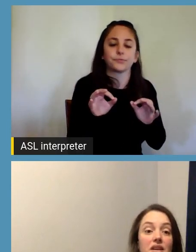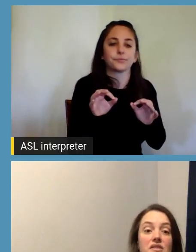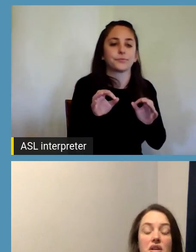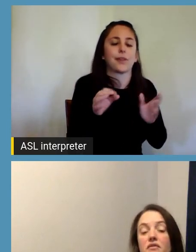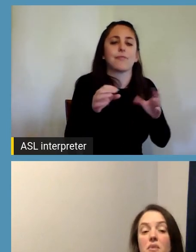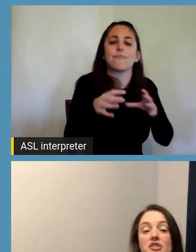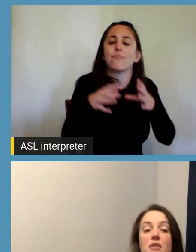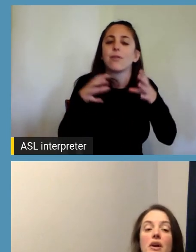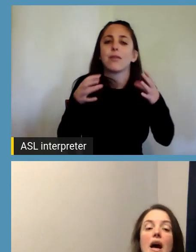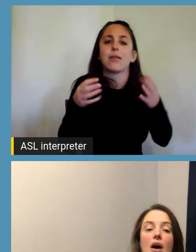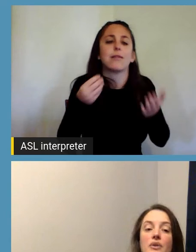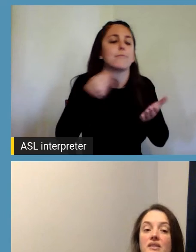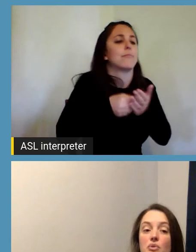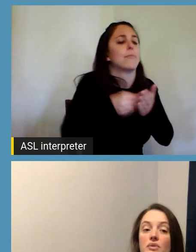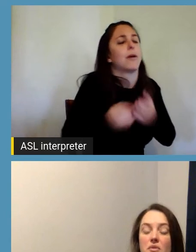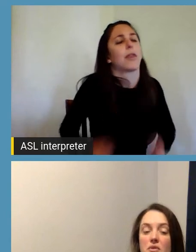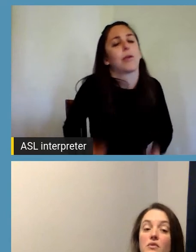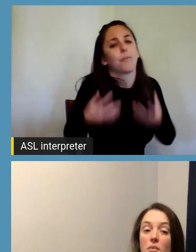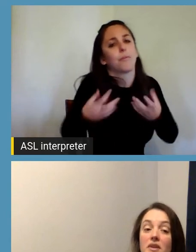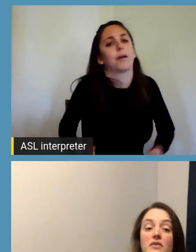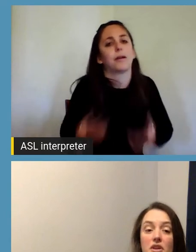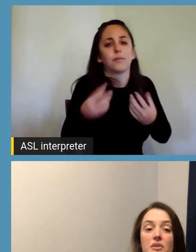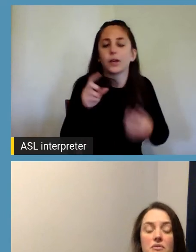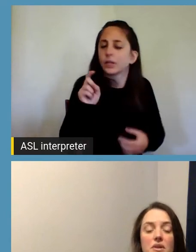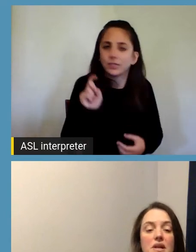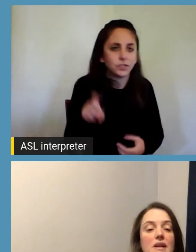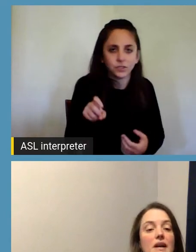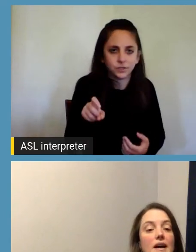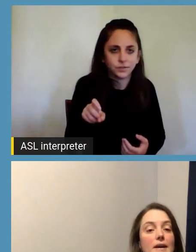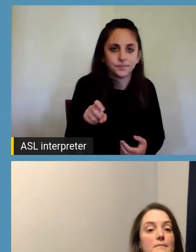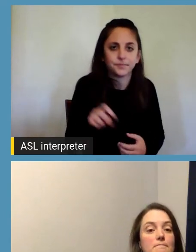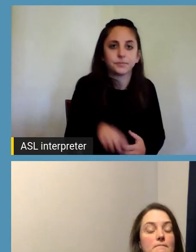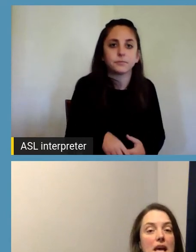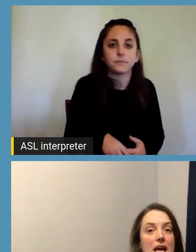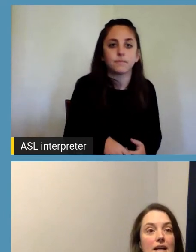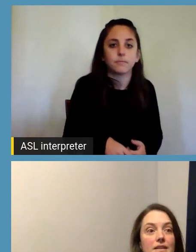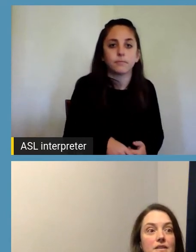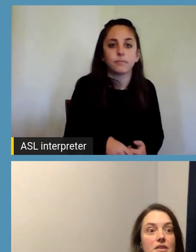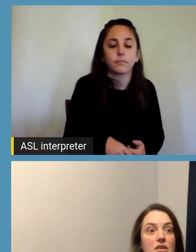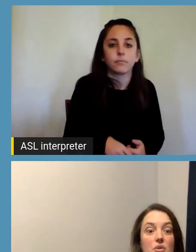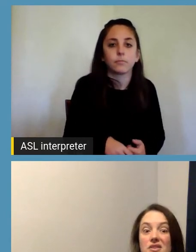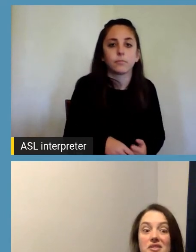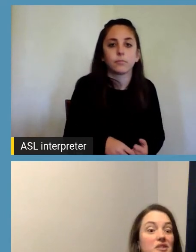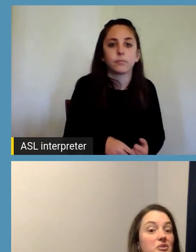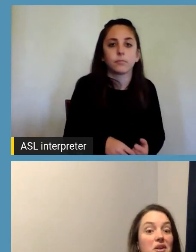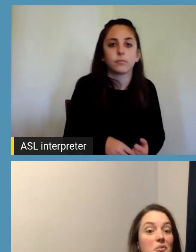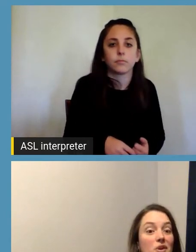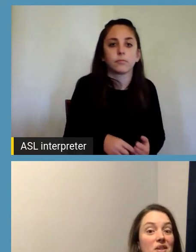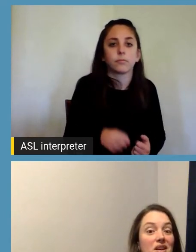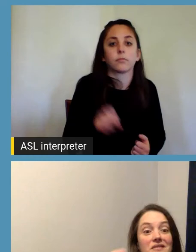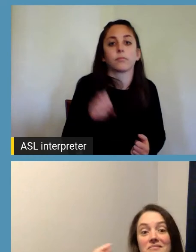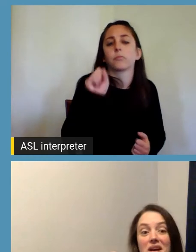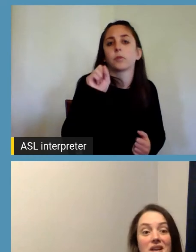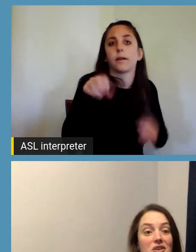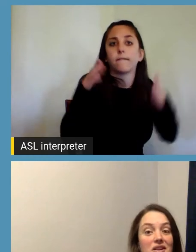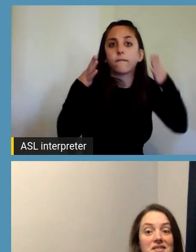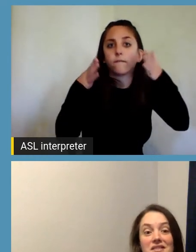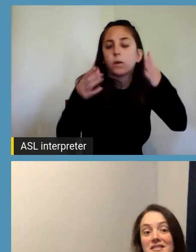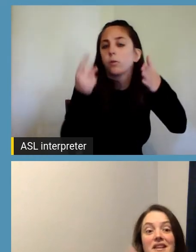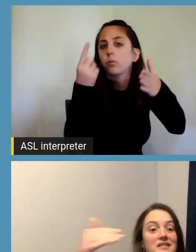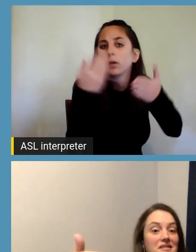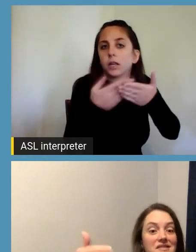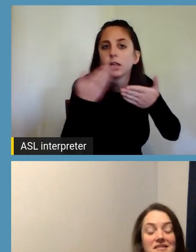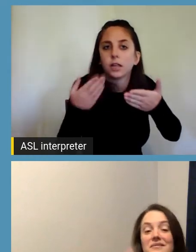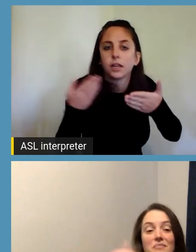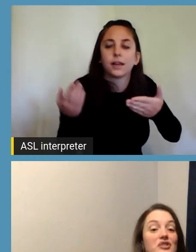to get access to information about how these tools are performing for you. And you can just concentrate on one thing, and you're going to